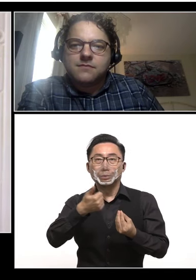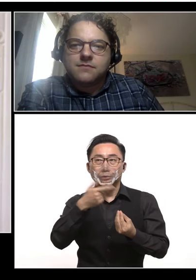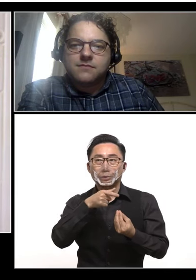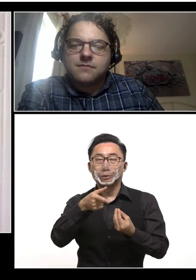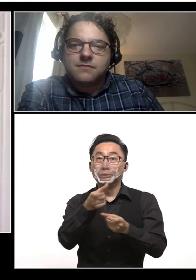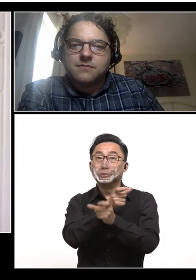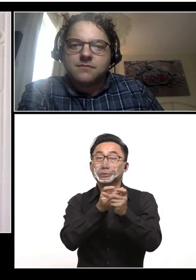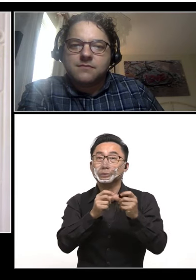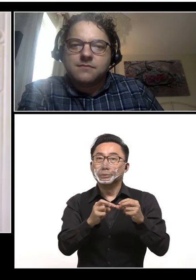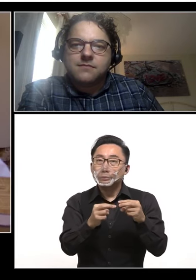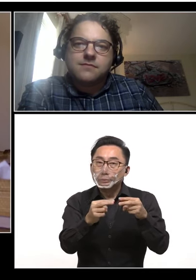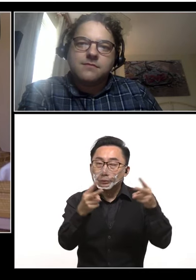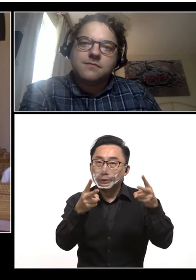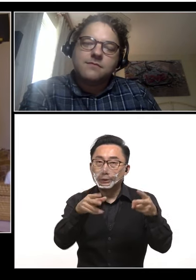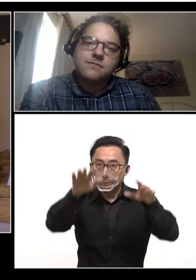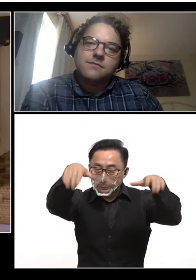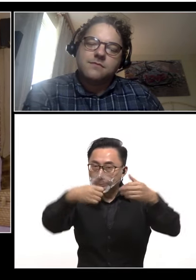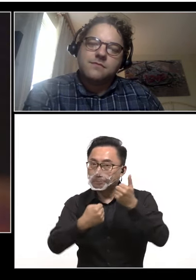help.